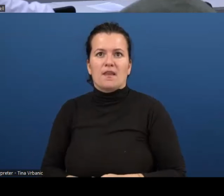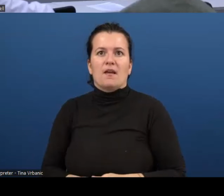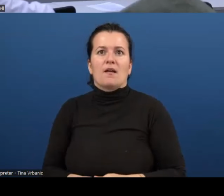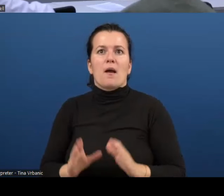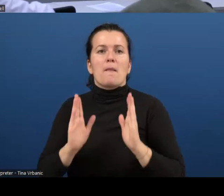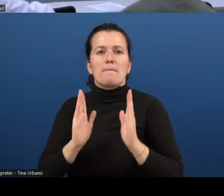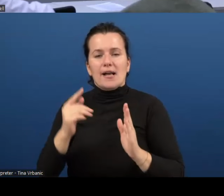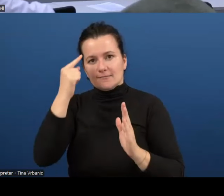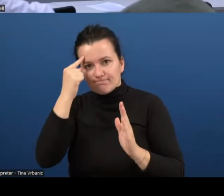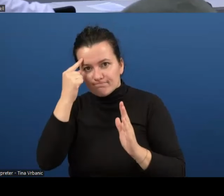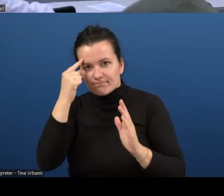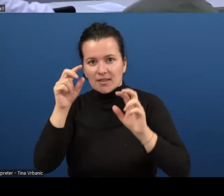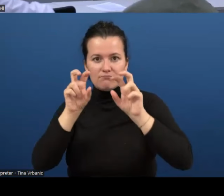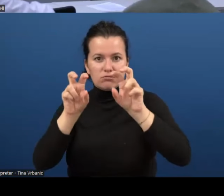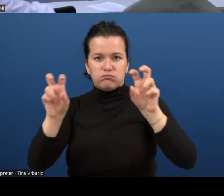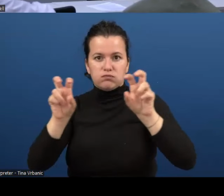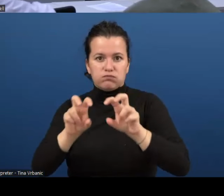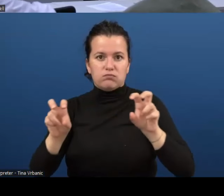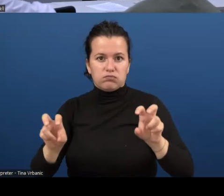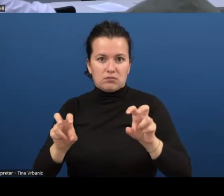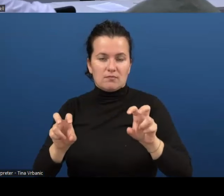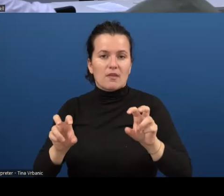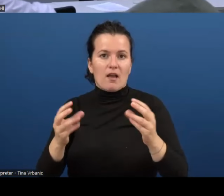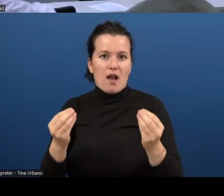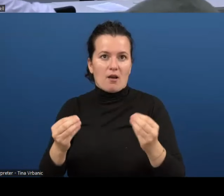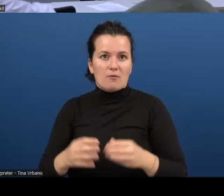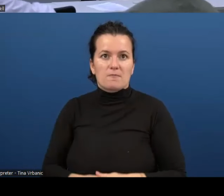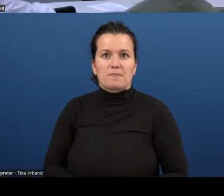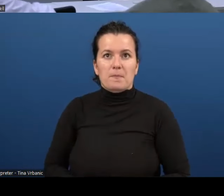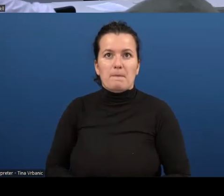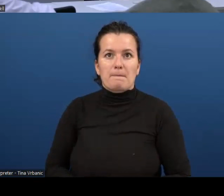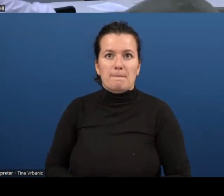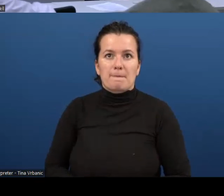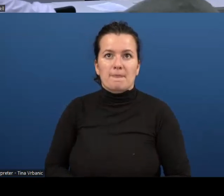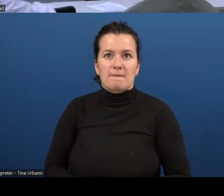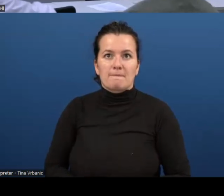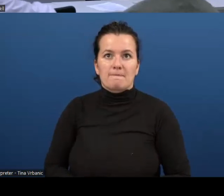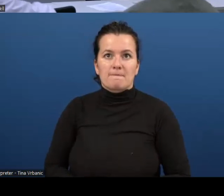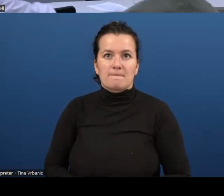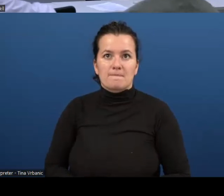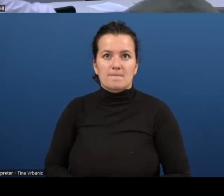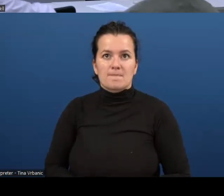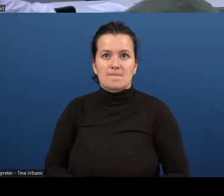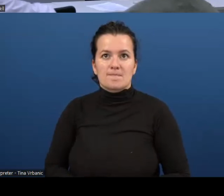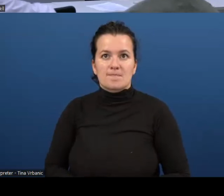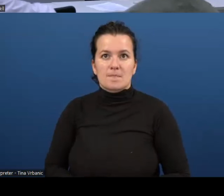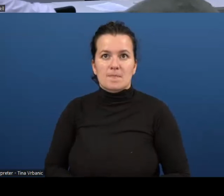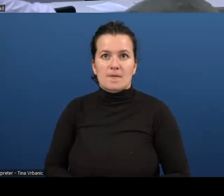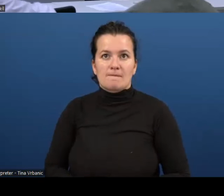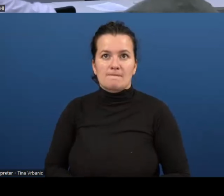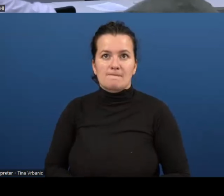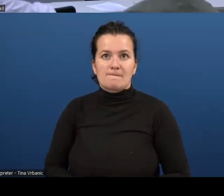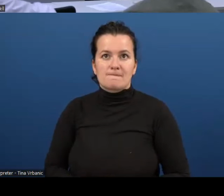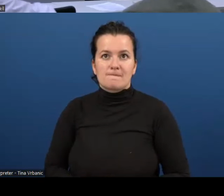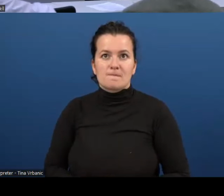be quite substantial. And also what I told earlier, if you want to present something in between, you can